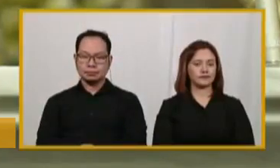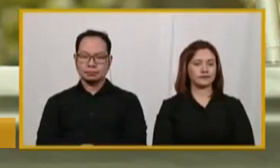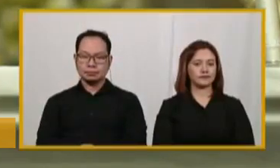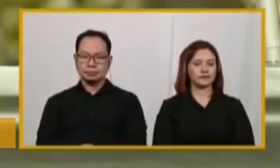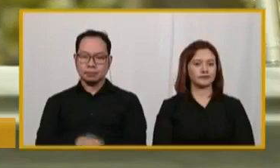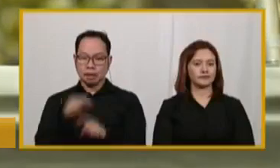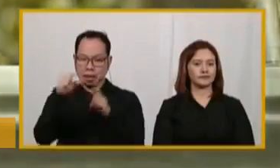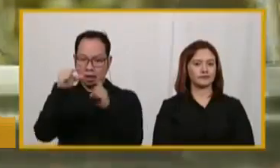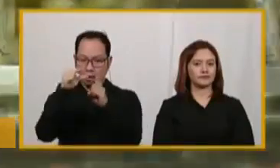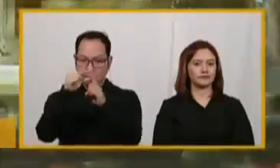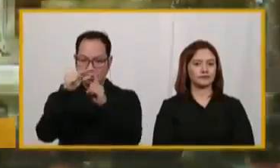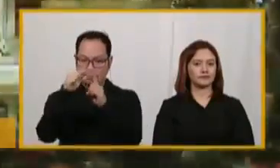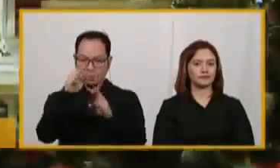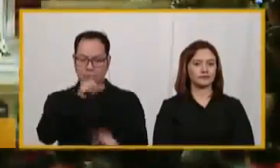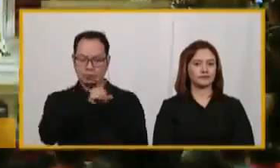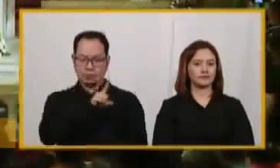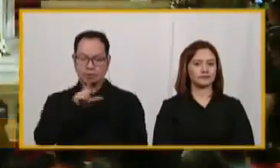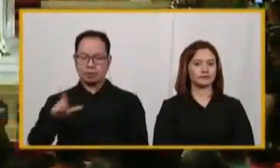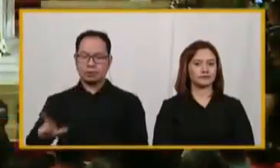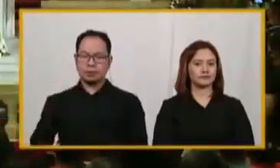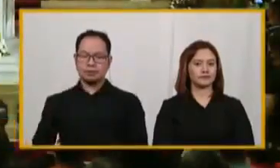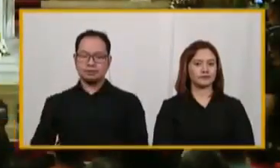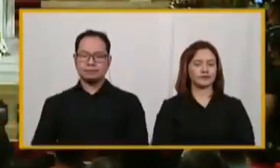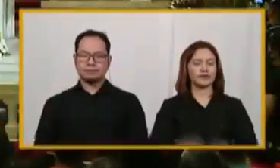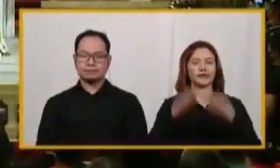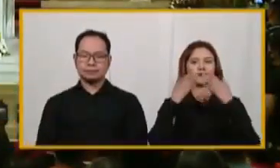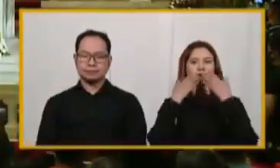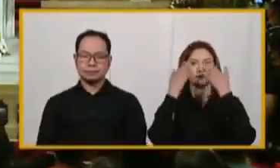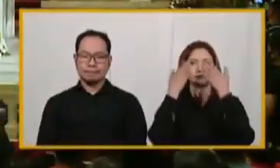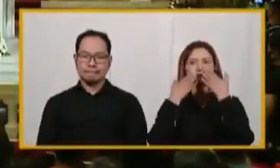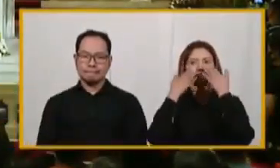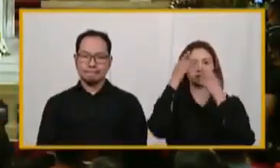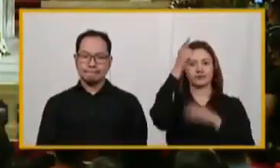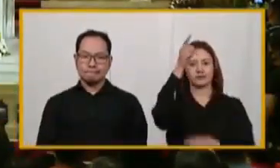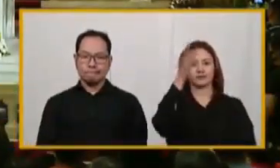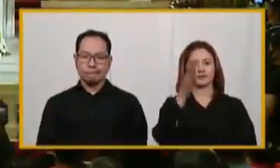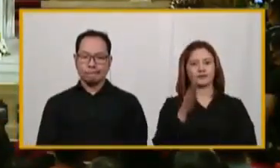The word of the Lord. Thanks be to God.